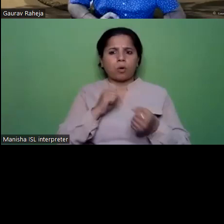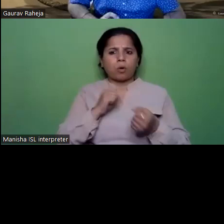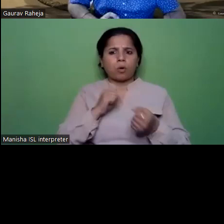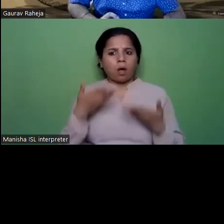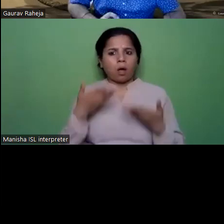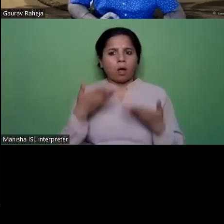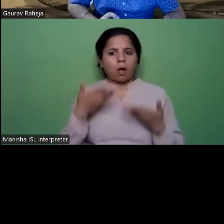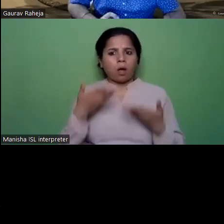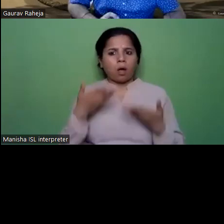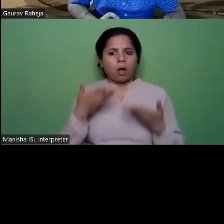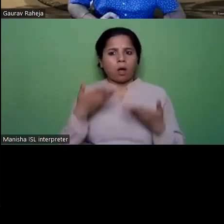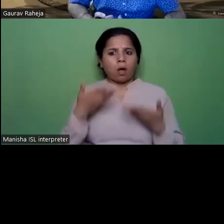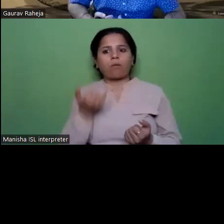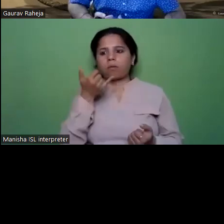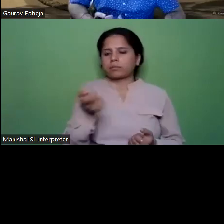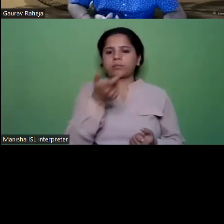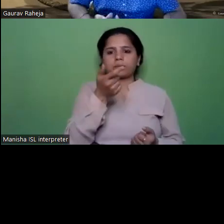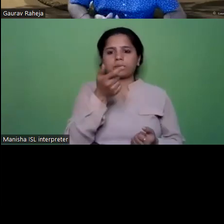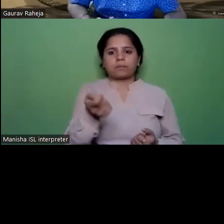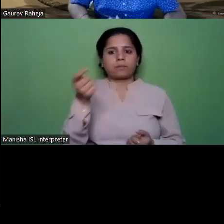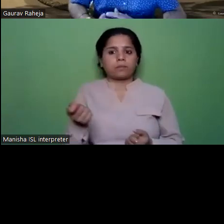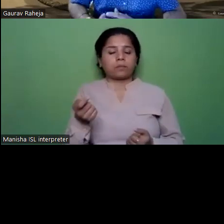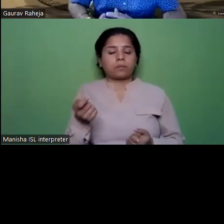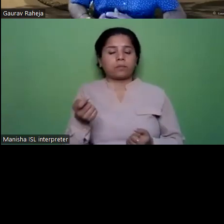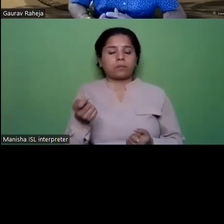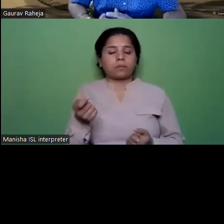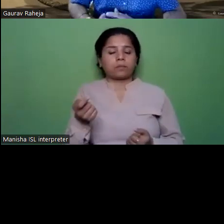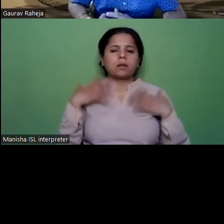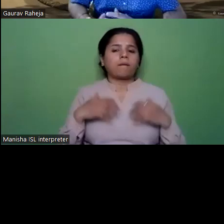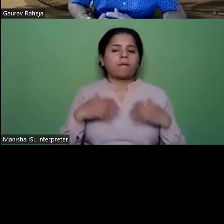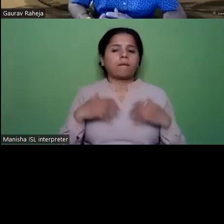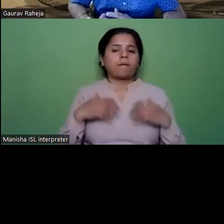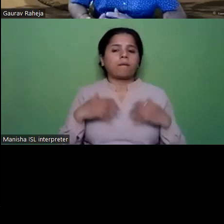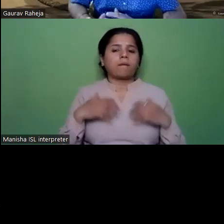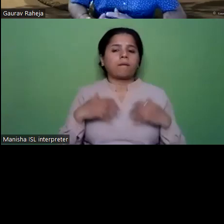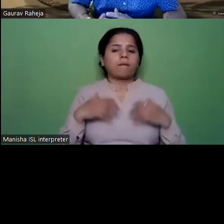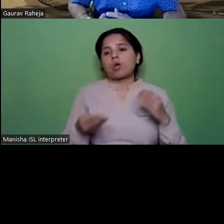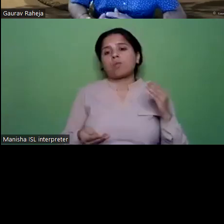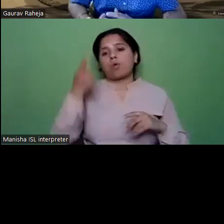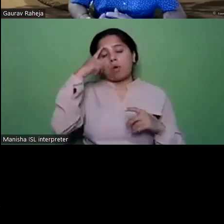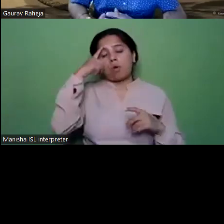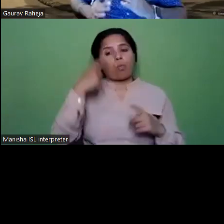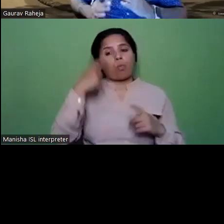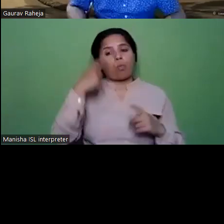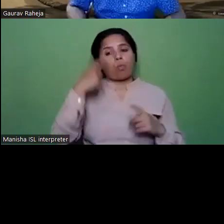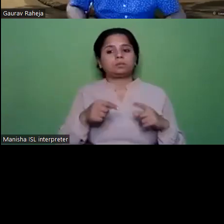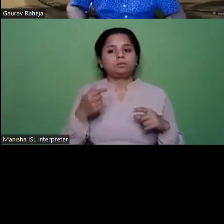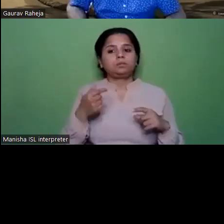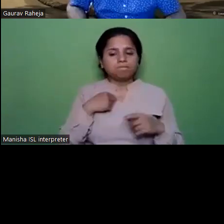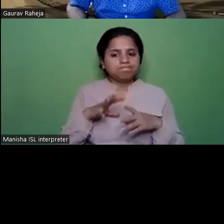But then this low effort is one of the principles that's required for us to